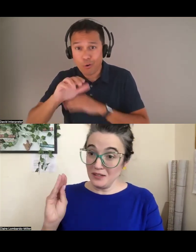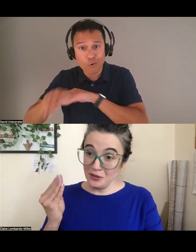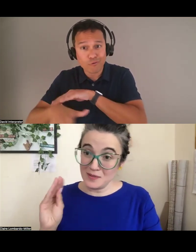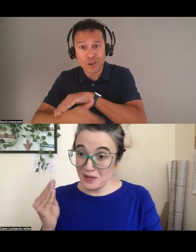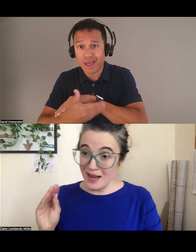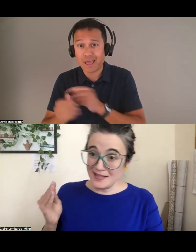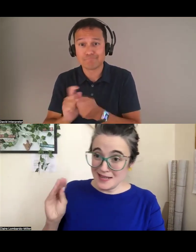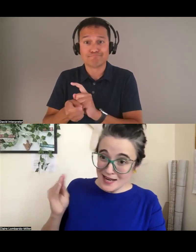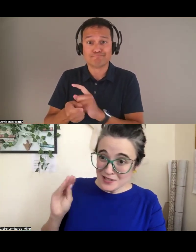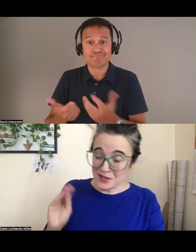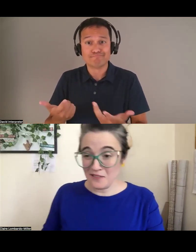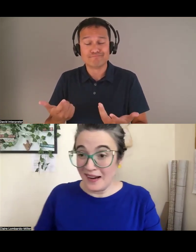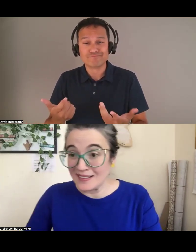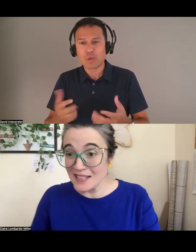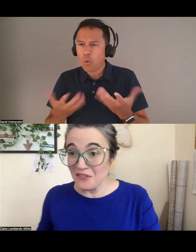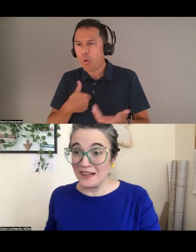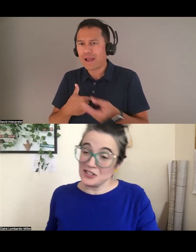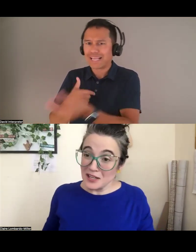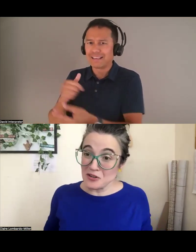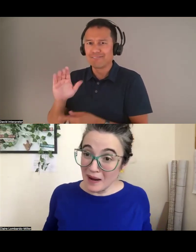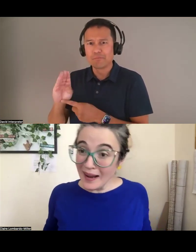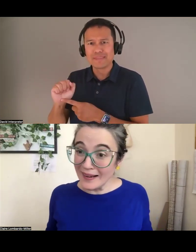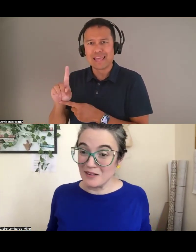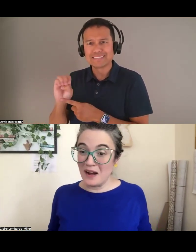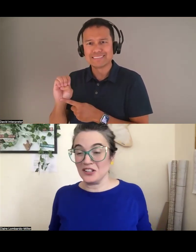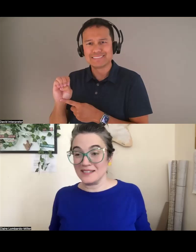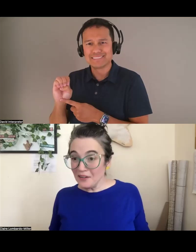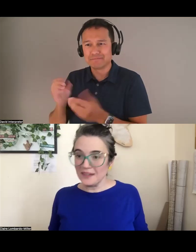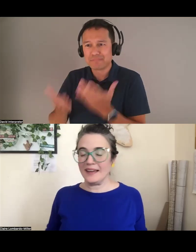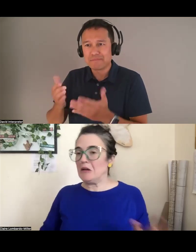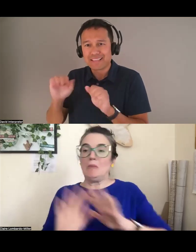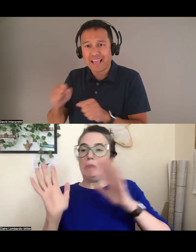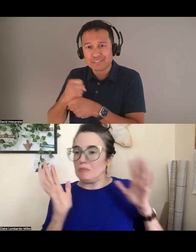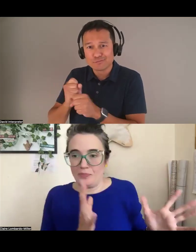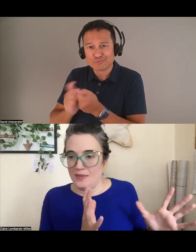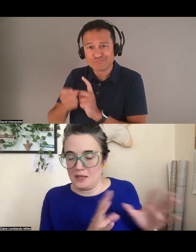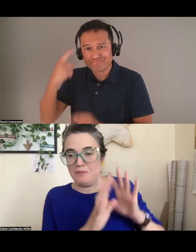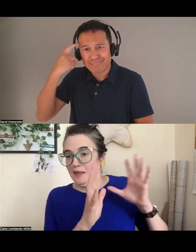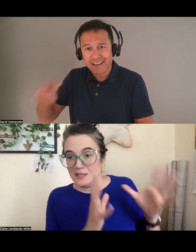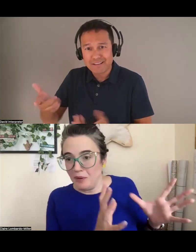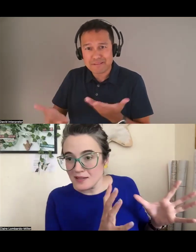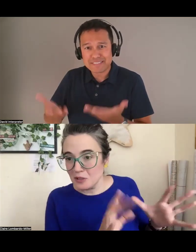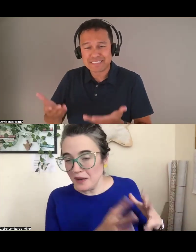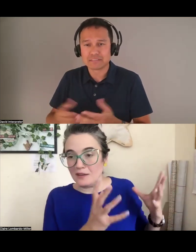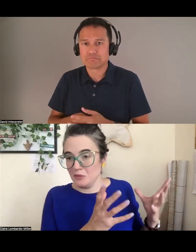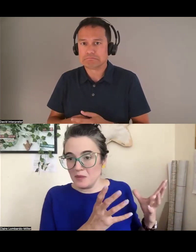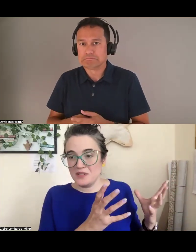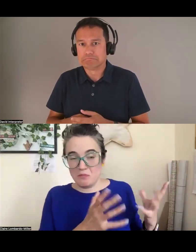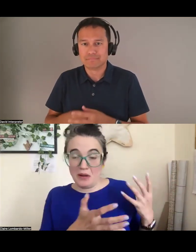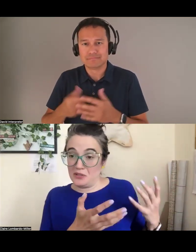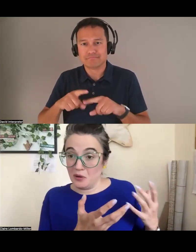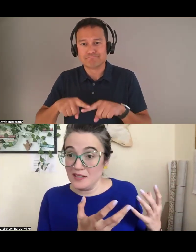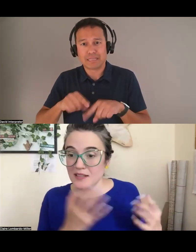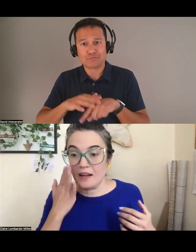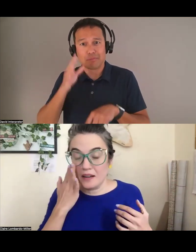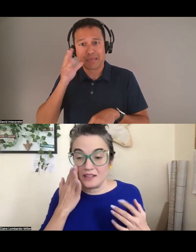let me give you this BADE survey to see if I can change your mind about your deaf kid. It depends on the parent. There might be some